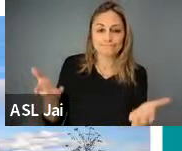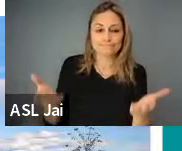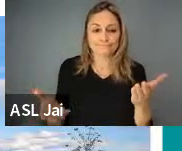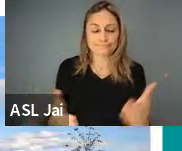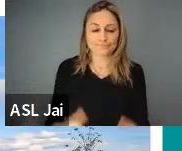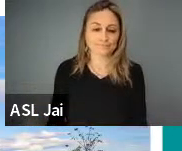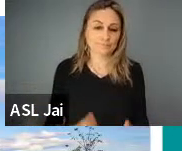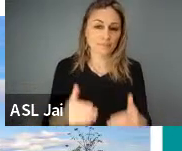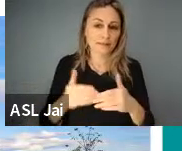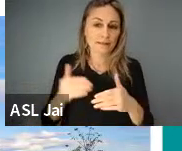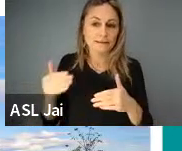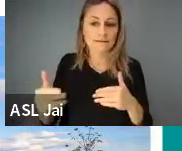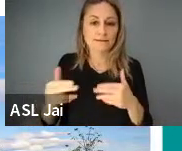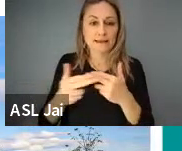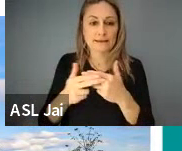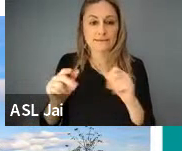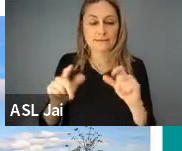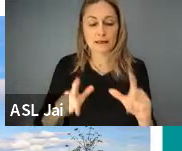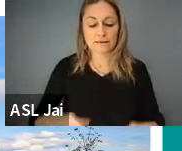Next slide.